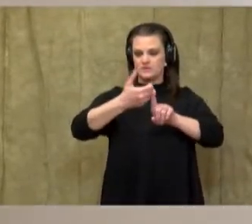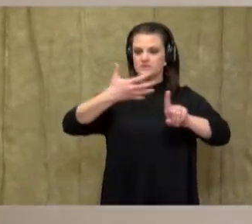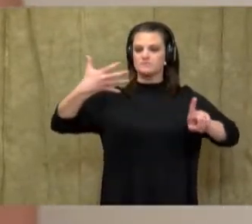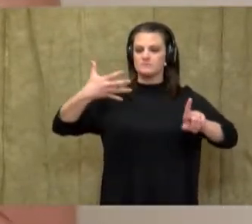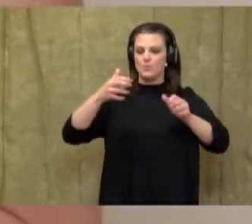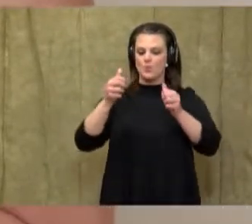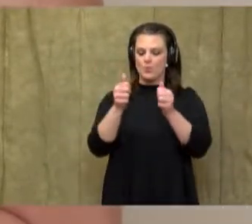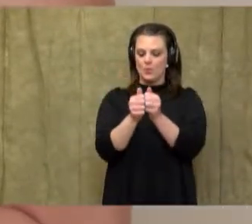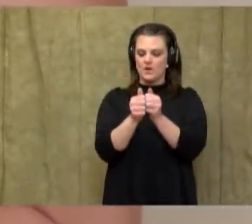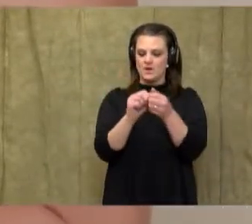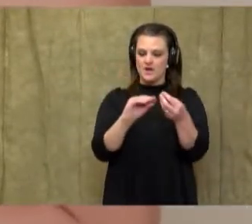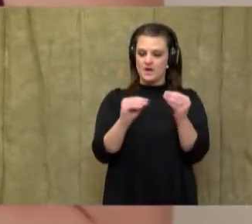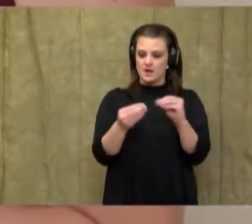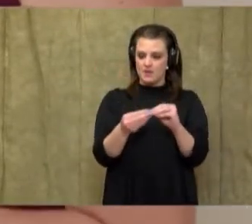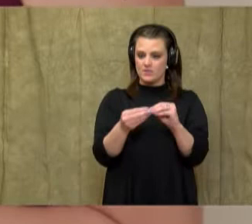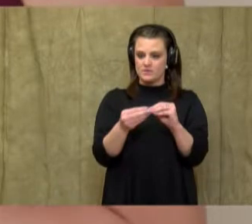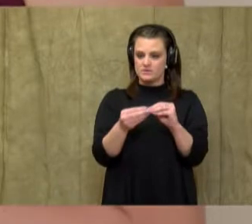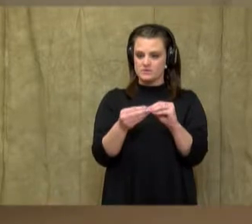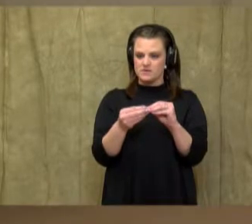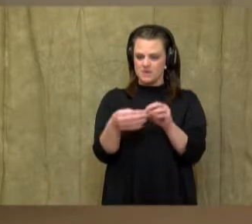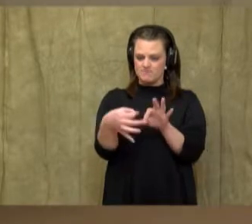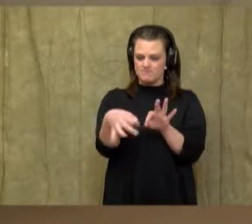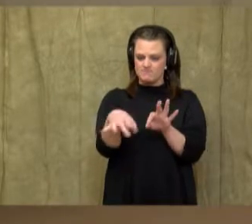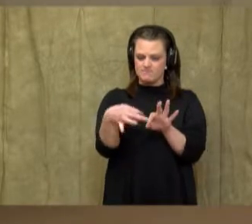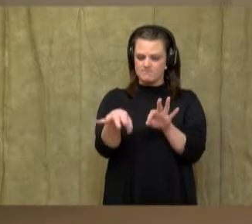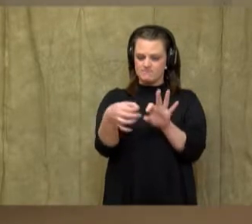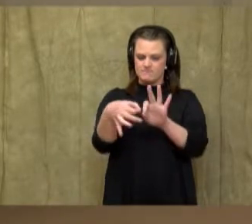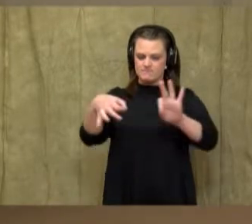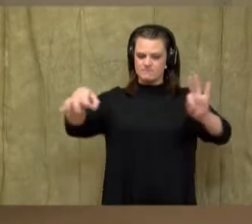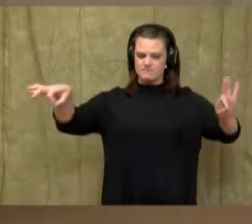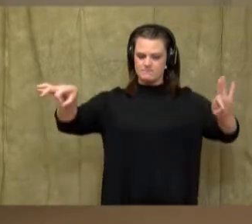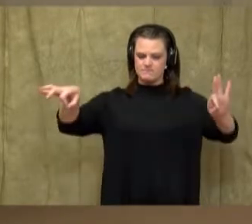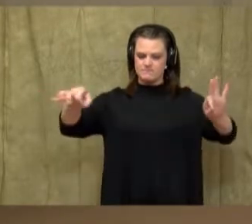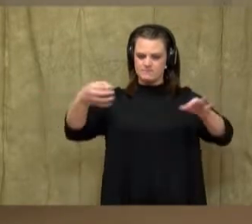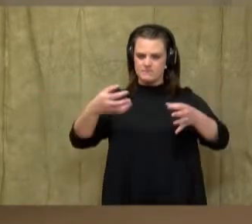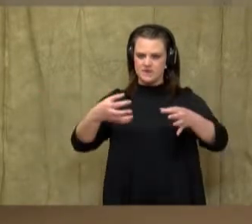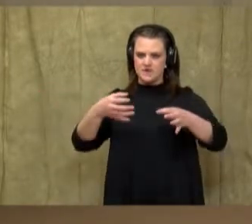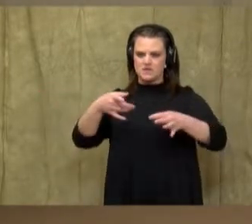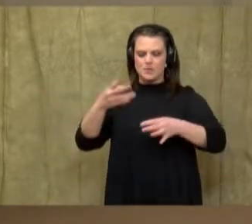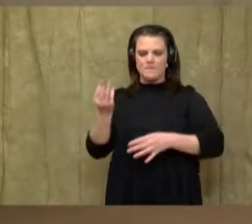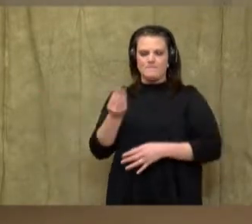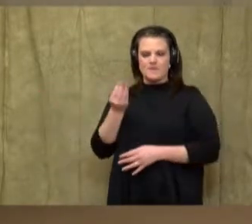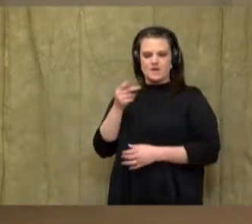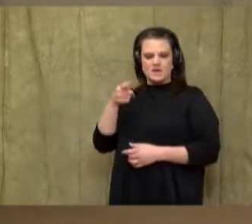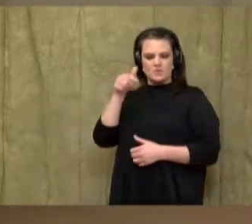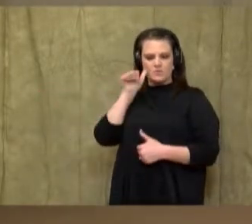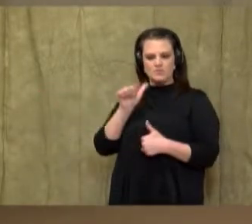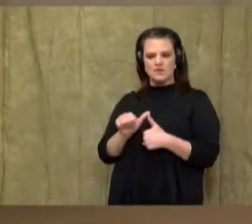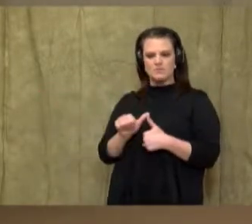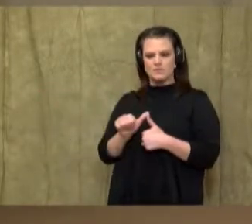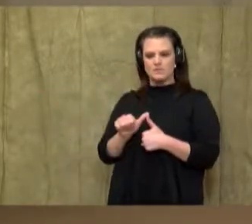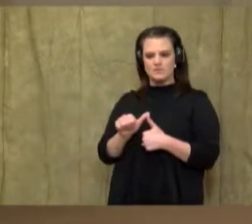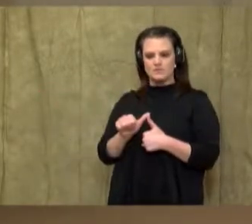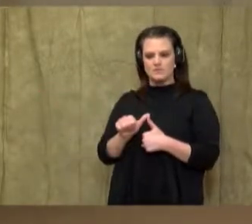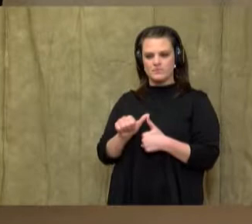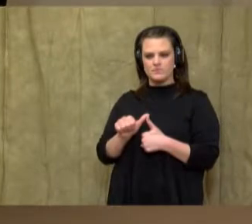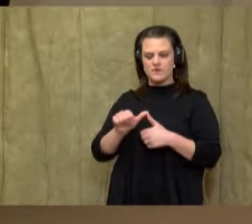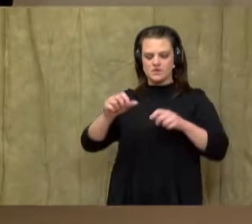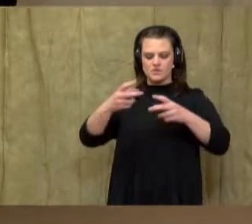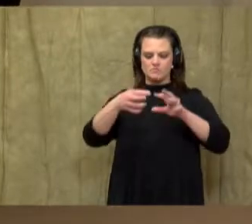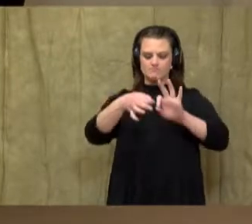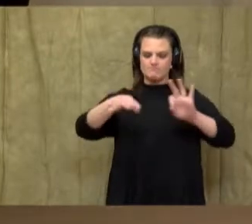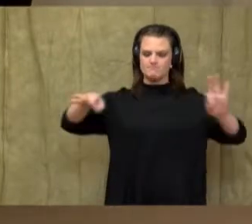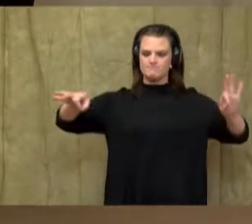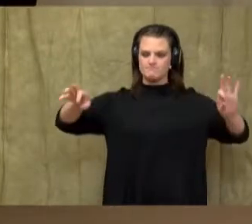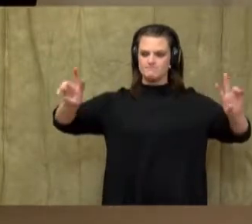calculations with numbers and interpret those expressions without evaluating them. If you remember on Monday, I gave you an